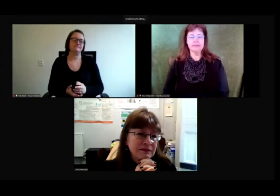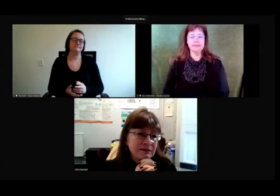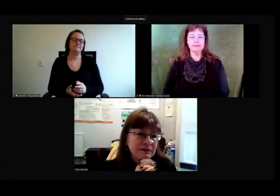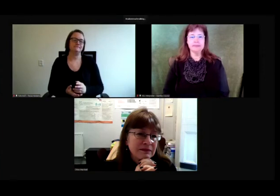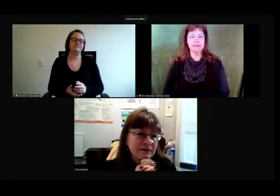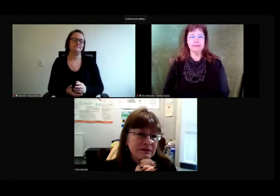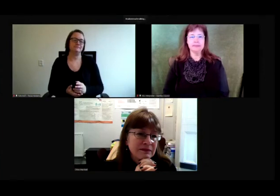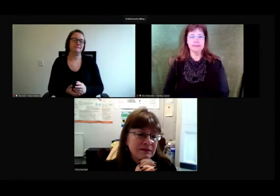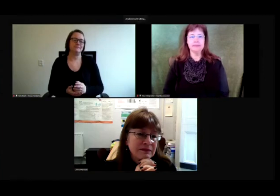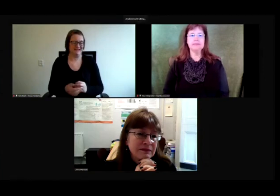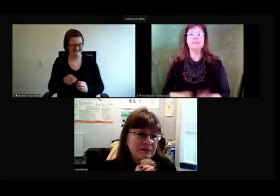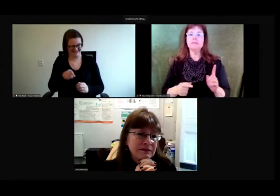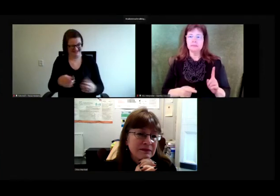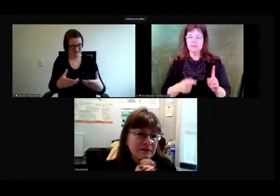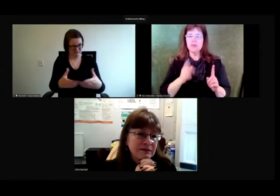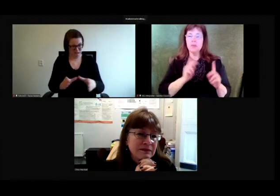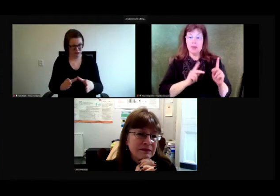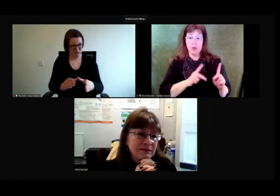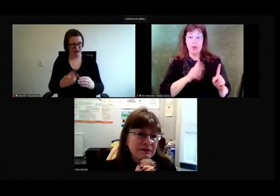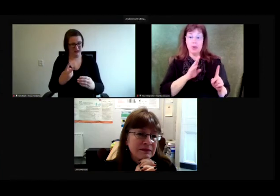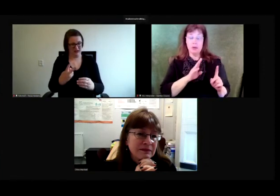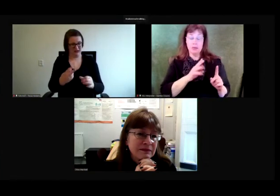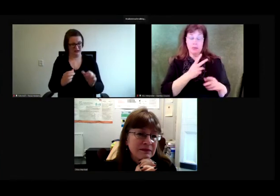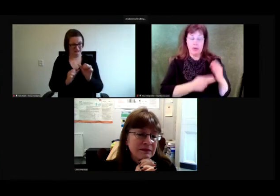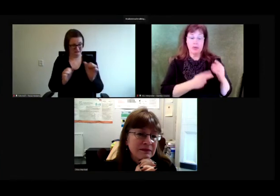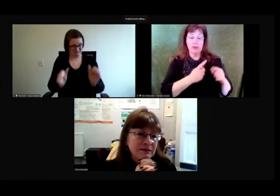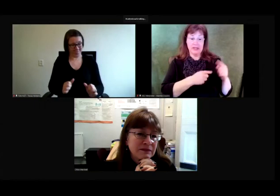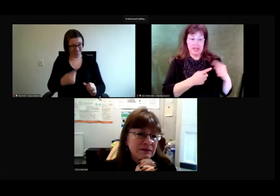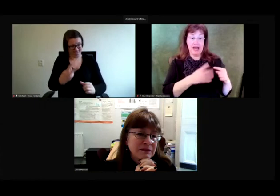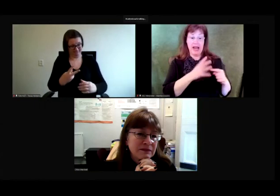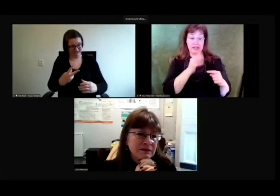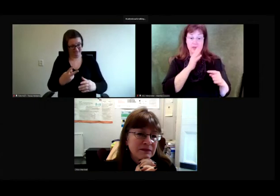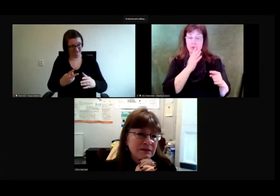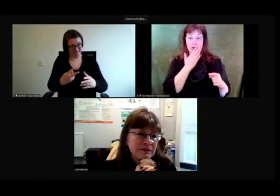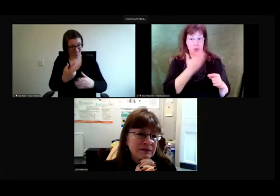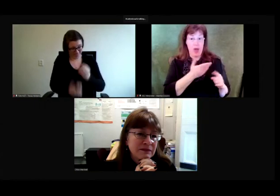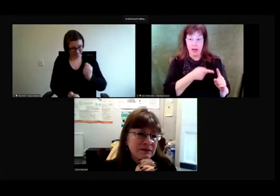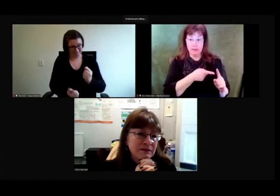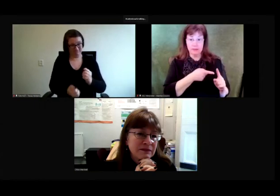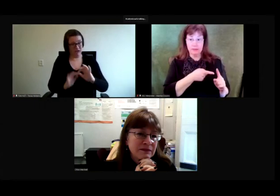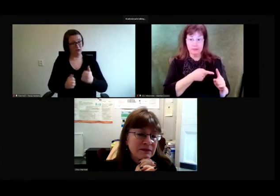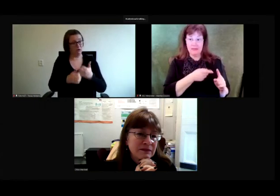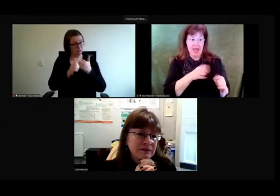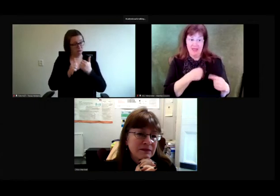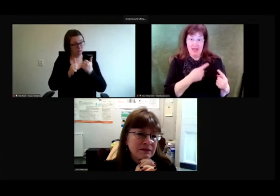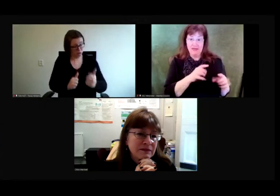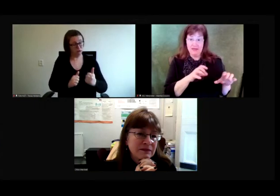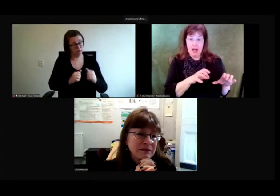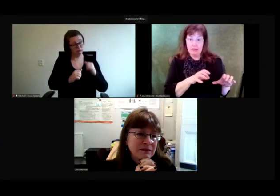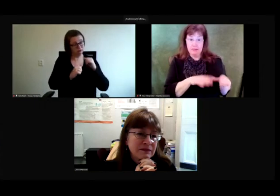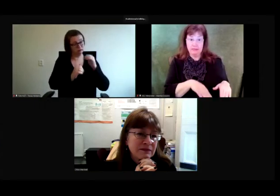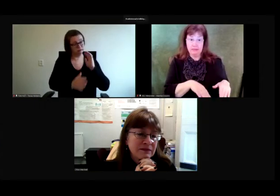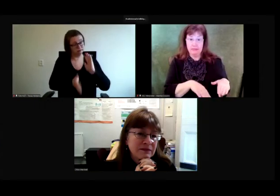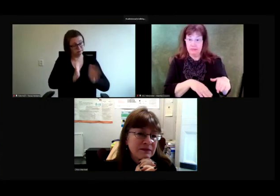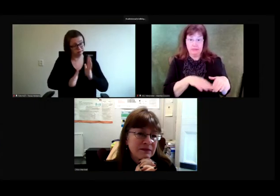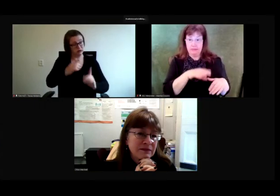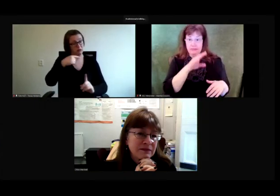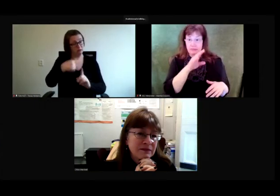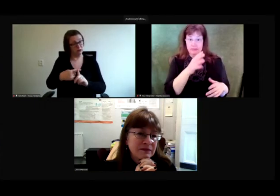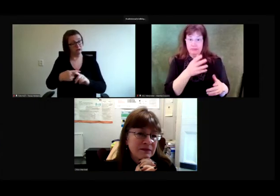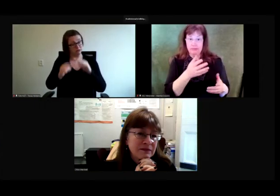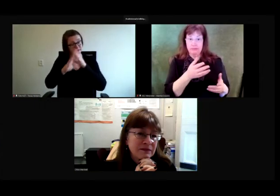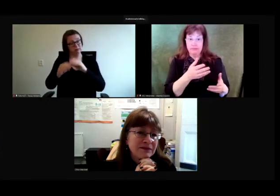these bimodal bilinguals, they can both sign and speak really well, and they have done so from very long through